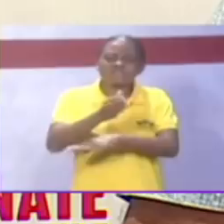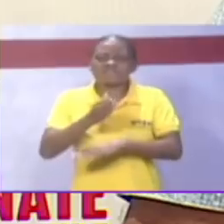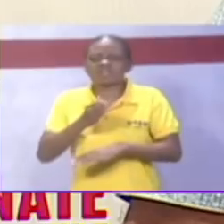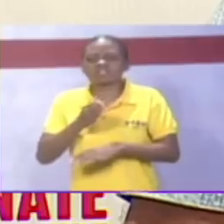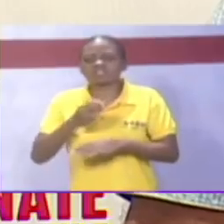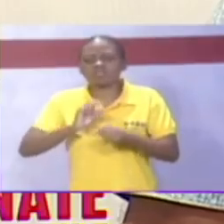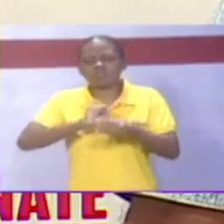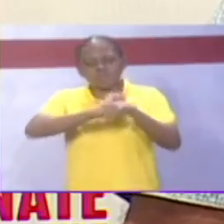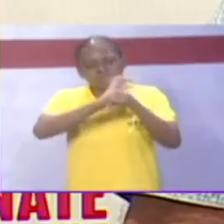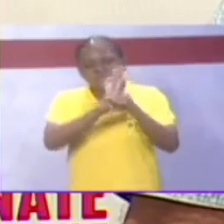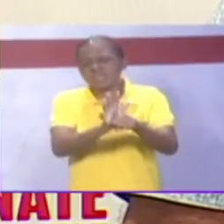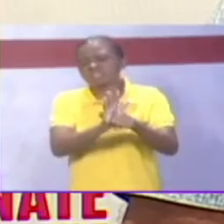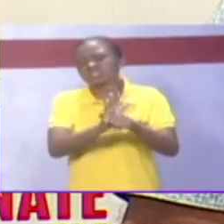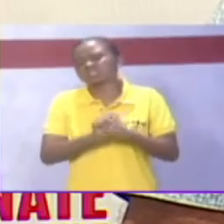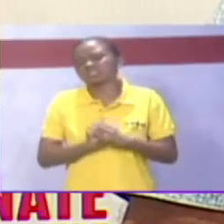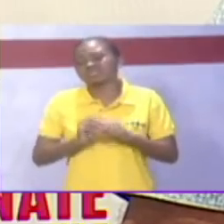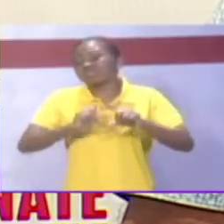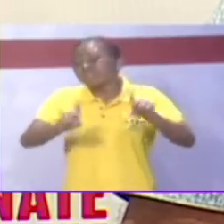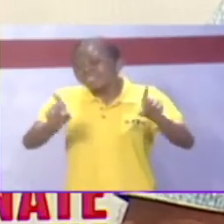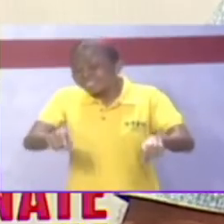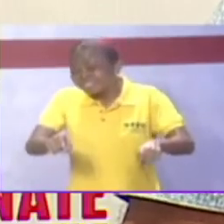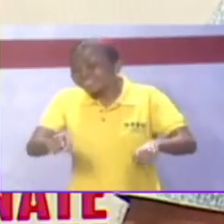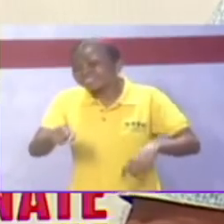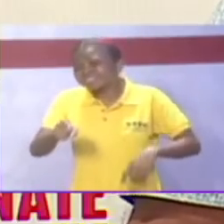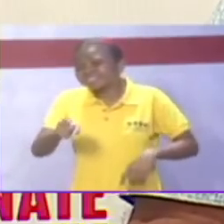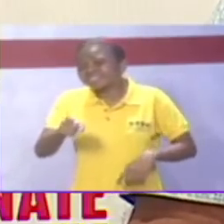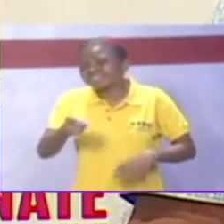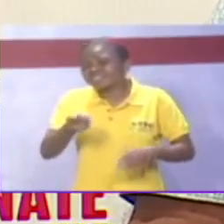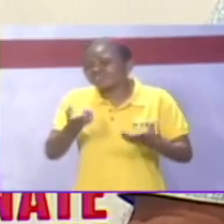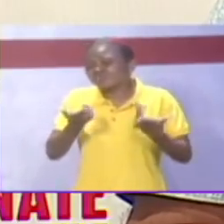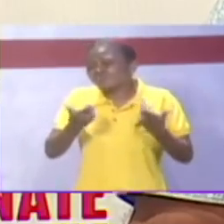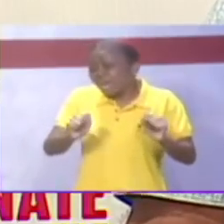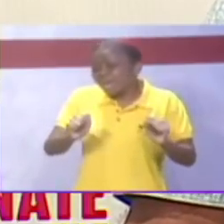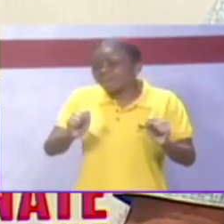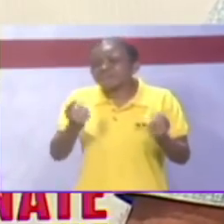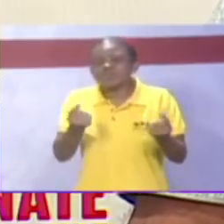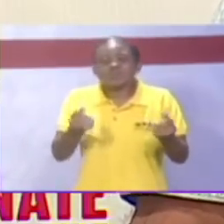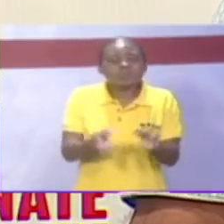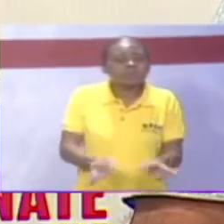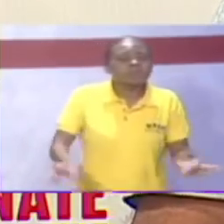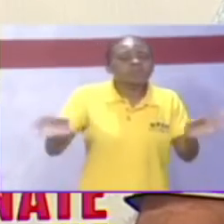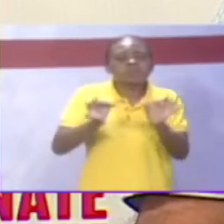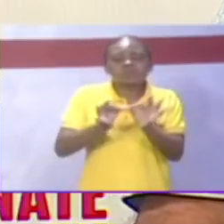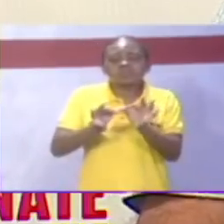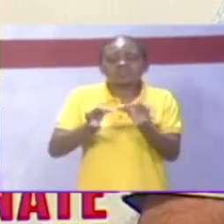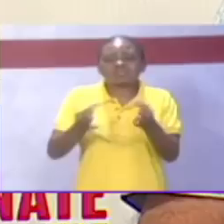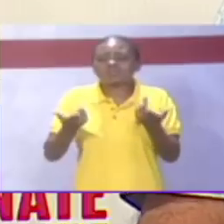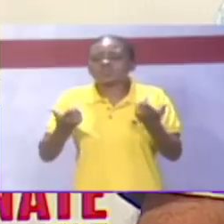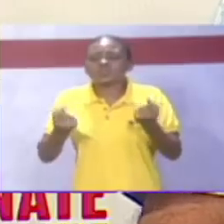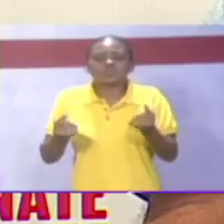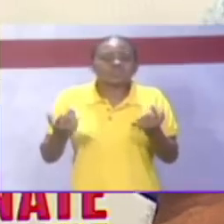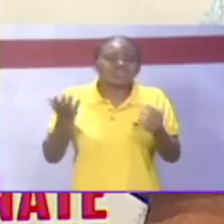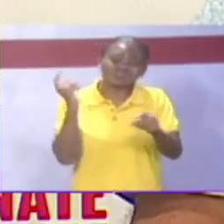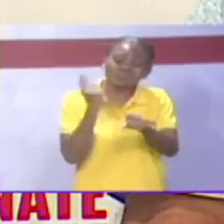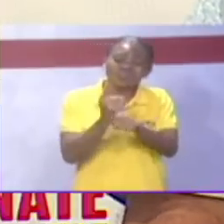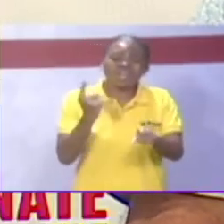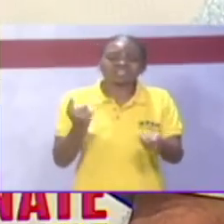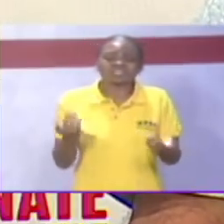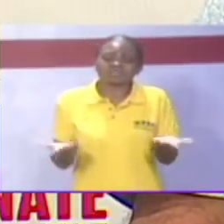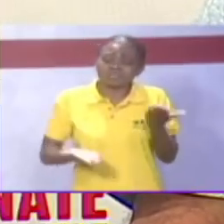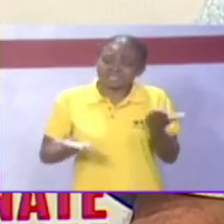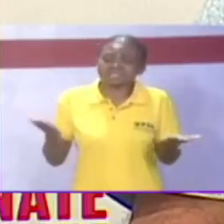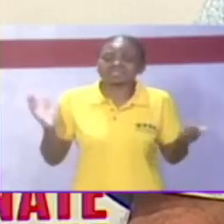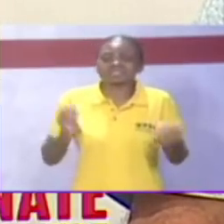to do our part. I don't want somebody to believe I will get vaccinated so they don't get